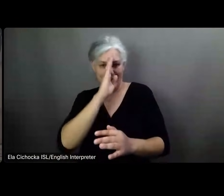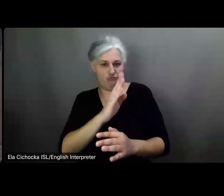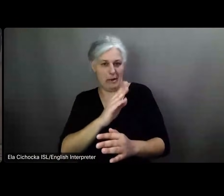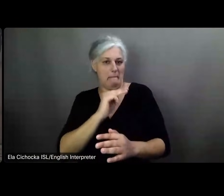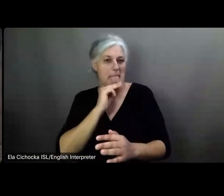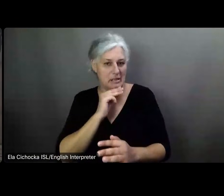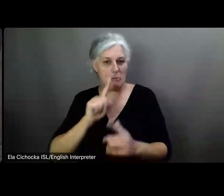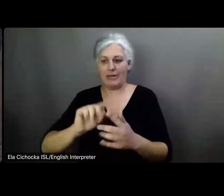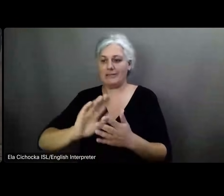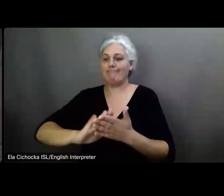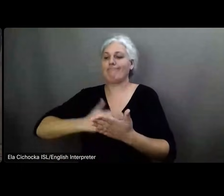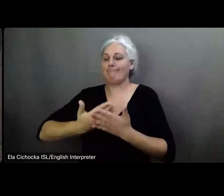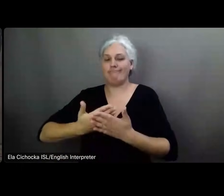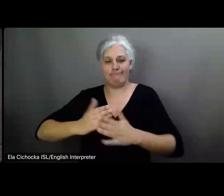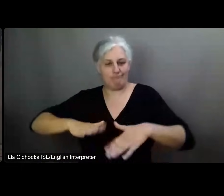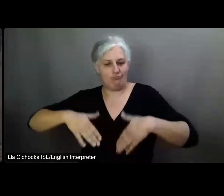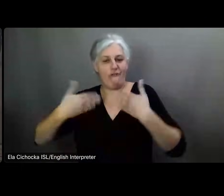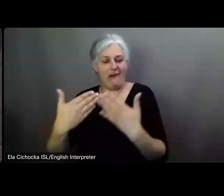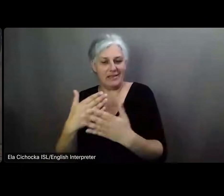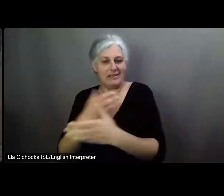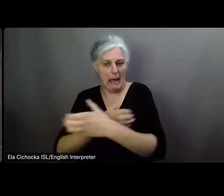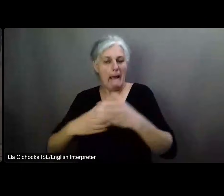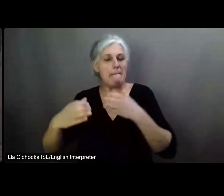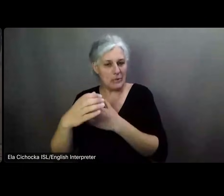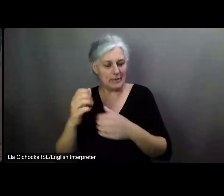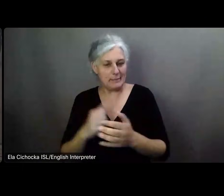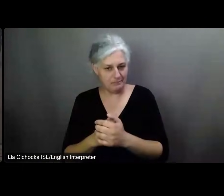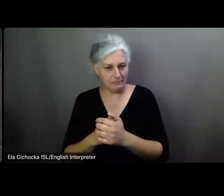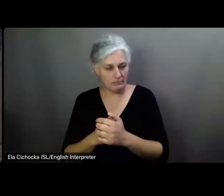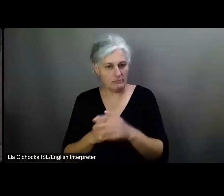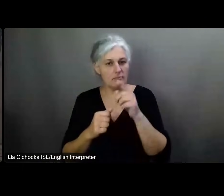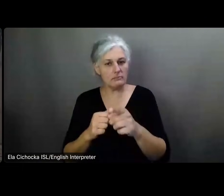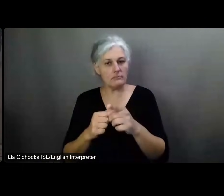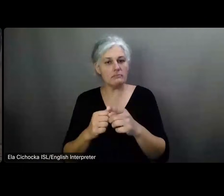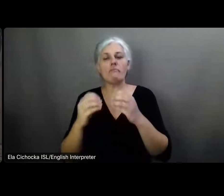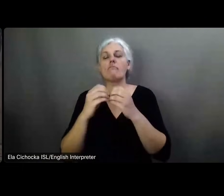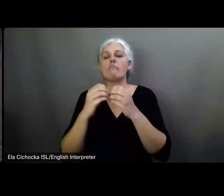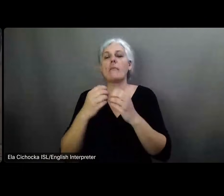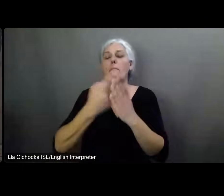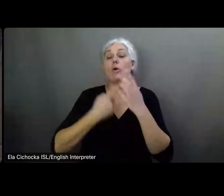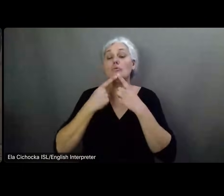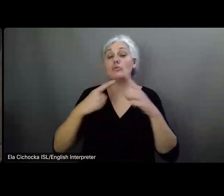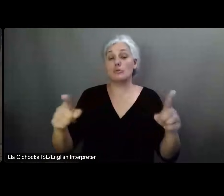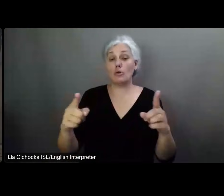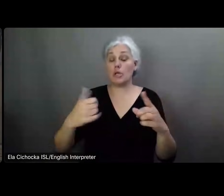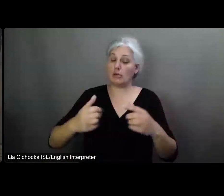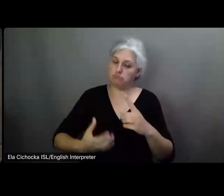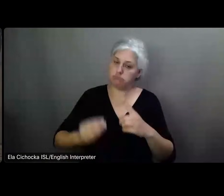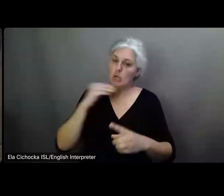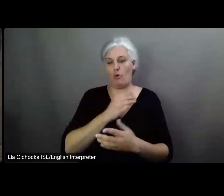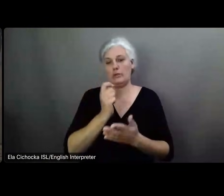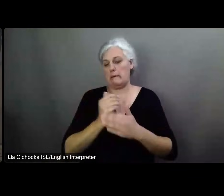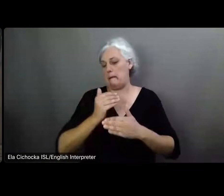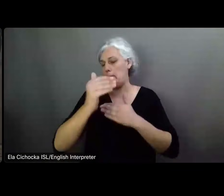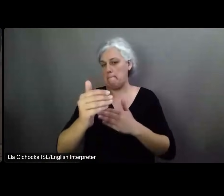delivered with empathy. So this is a policy launch today, another milestone in our ongoing work to address